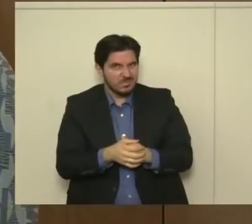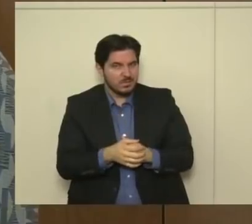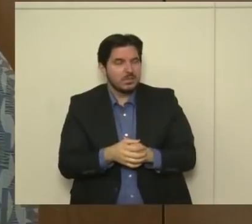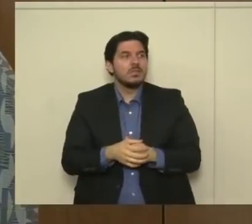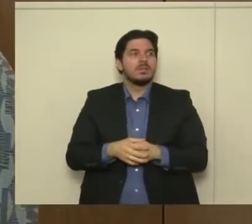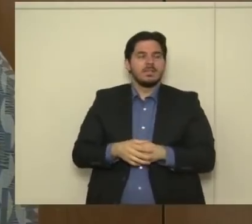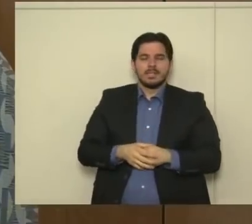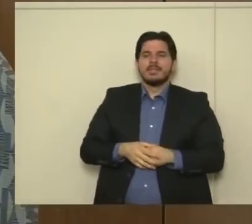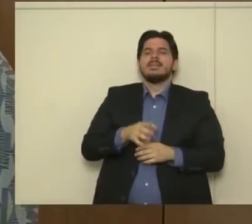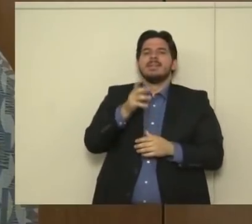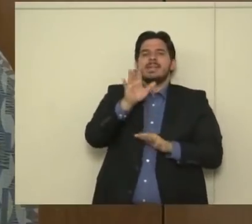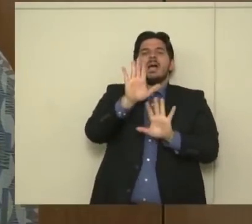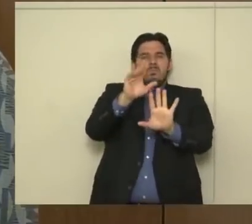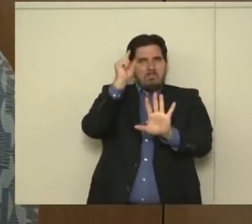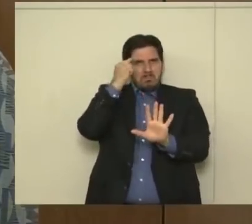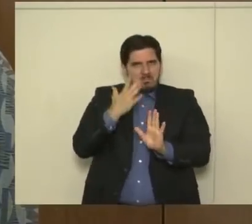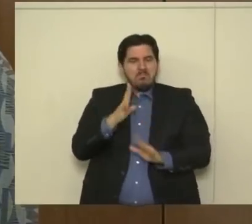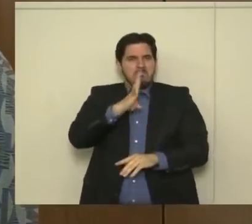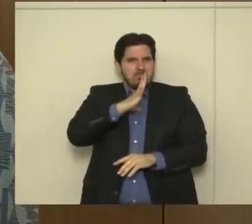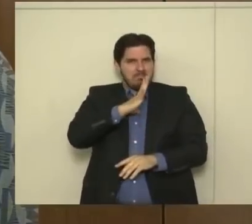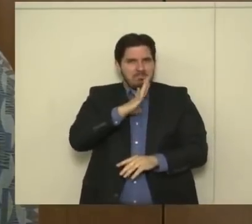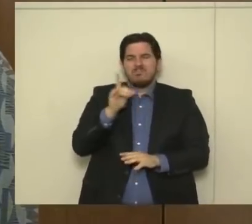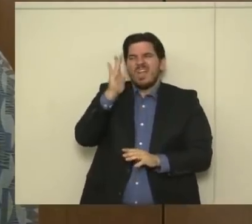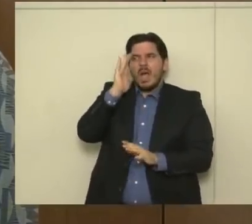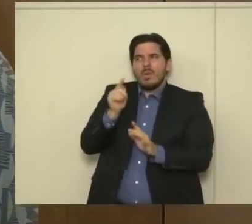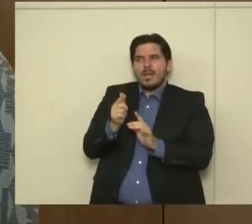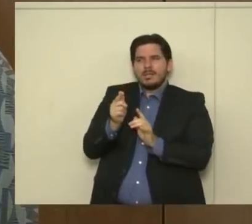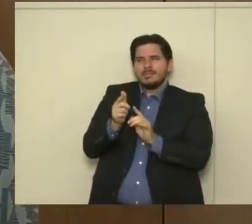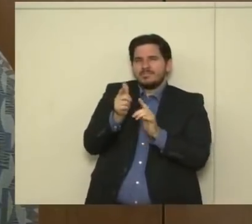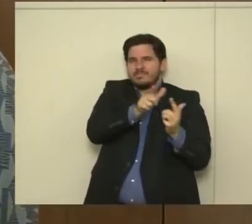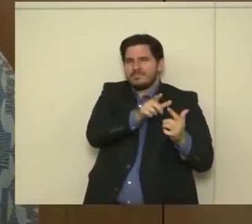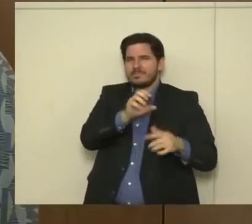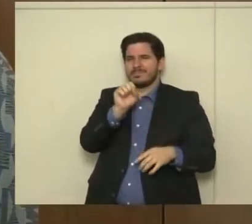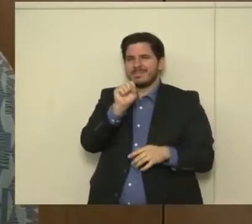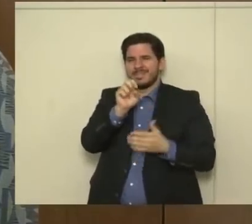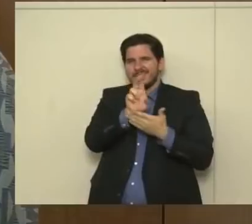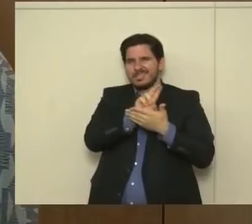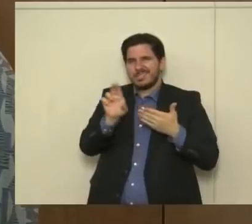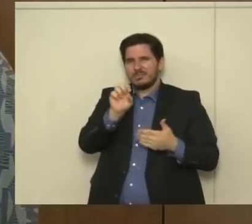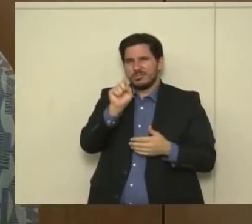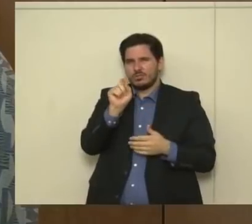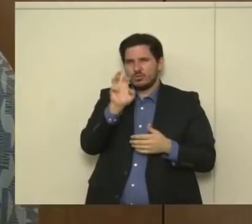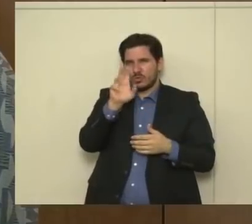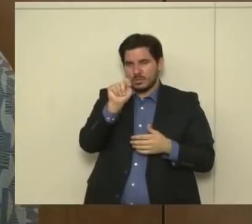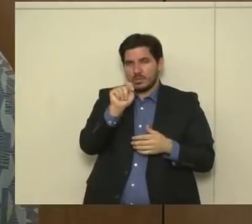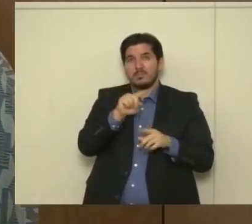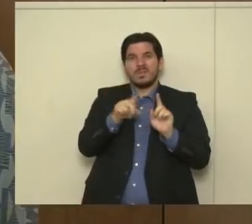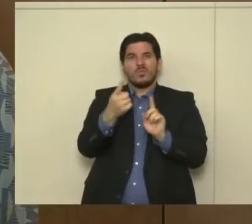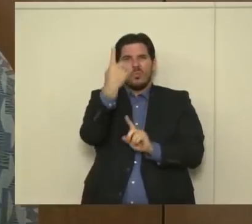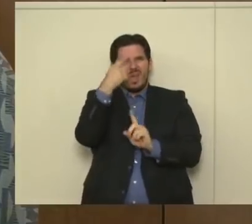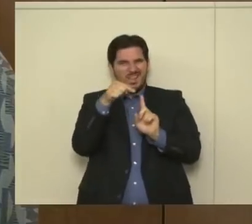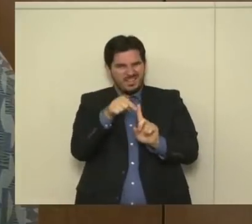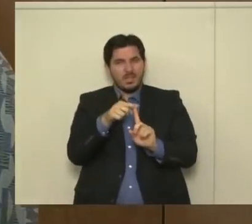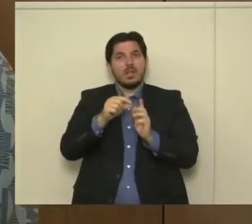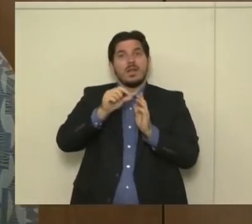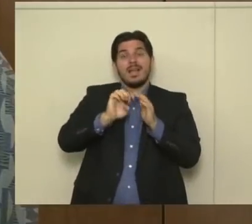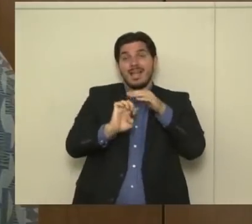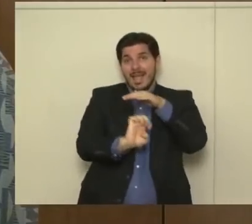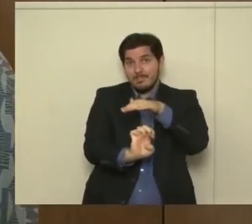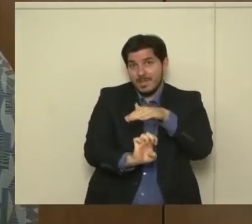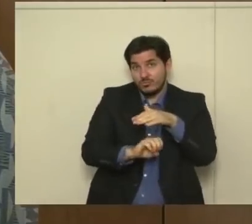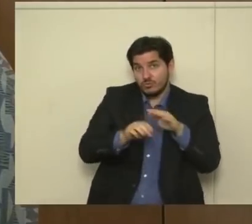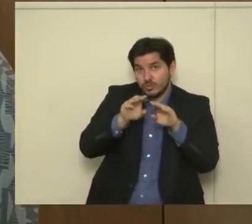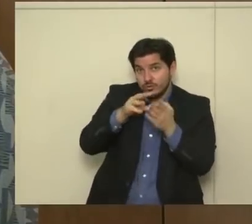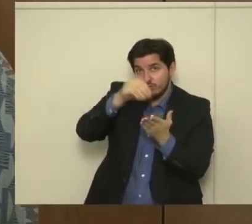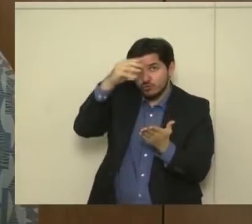remind everyone watching of a couple of things. One, the magic about elementary age kids and those schools